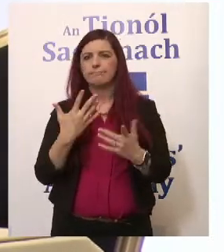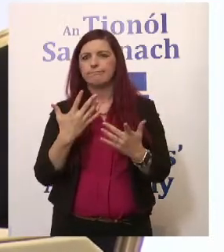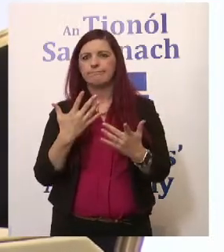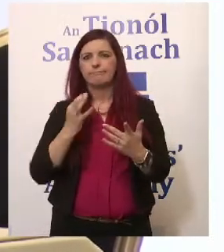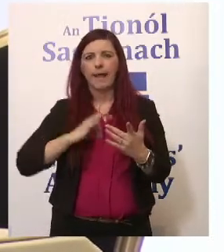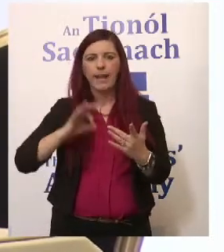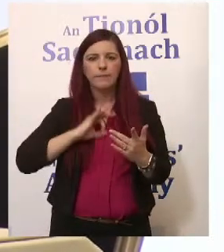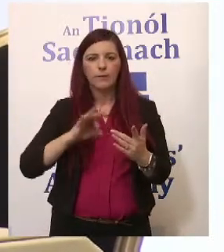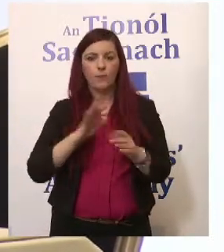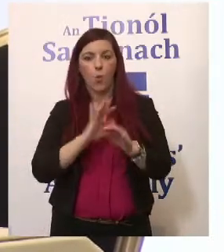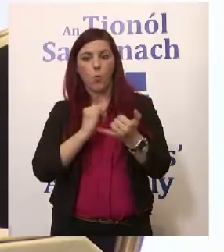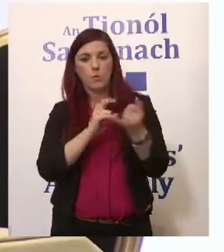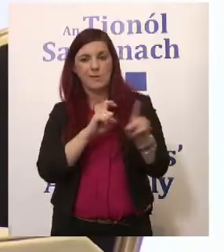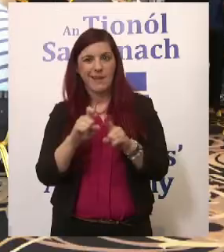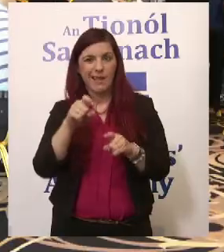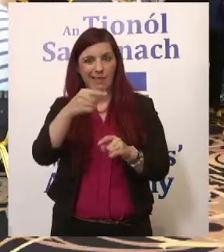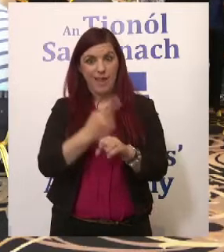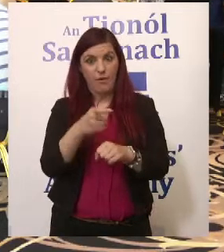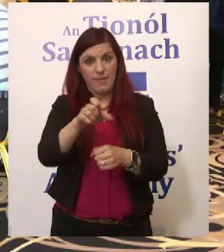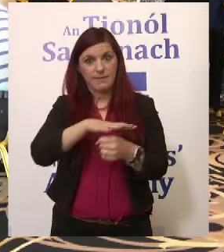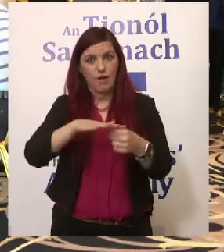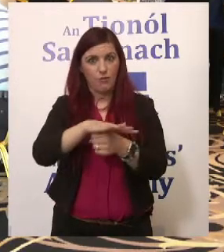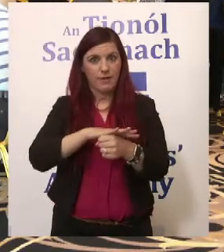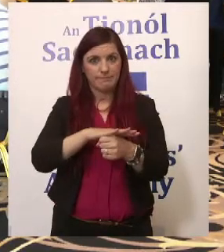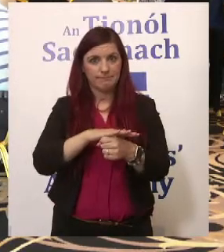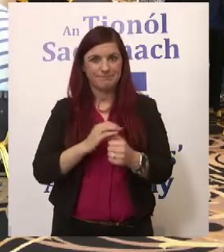tourists who are staying in the area.